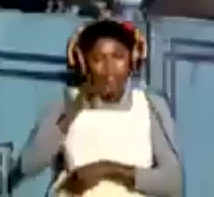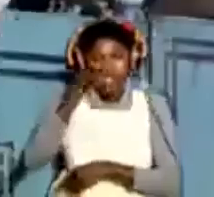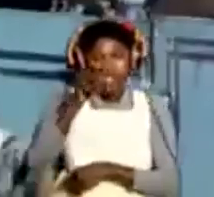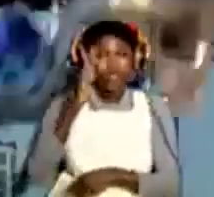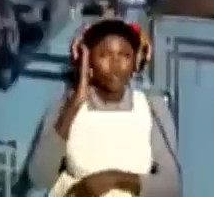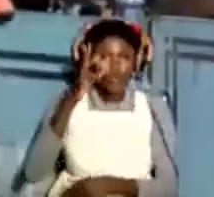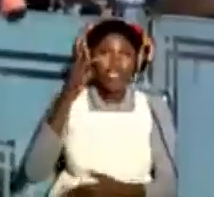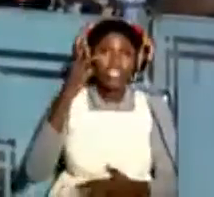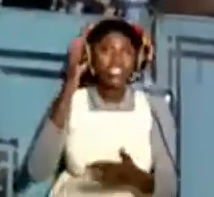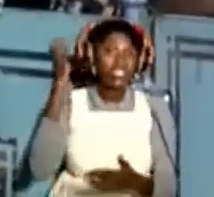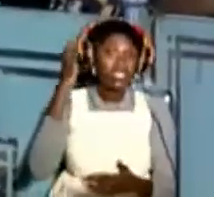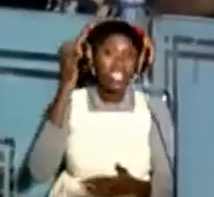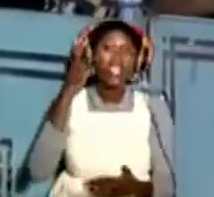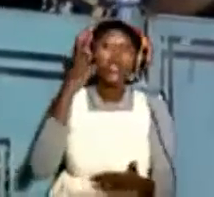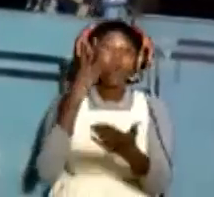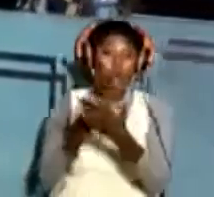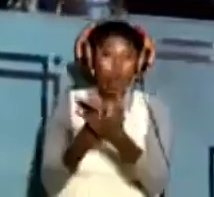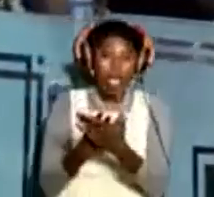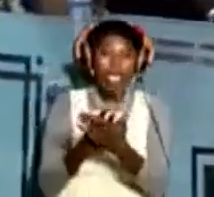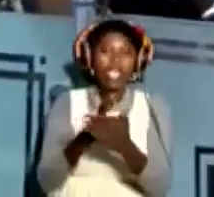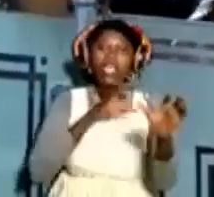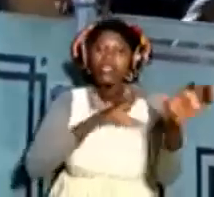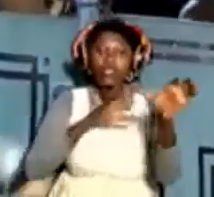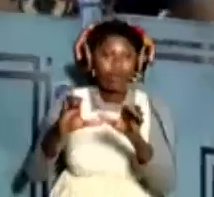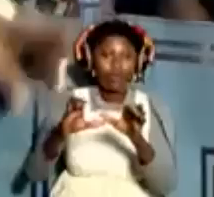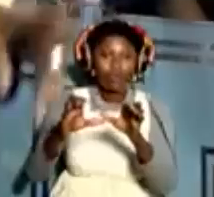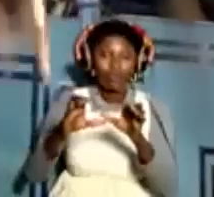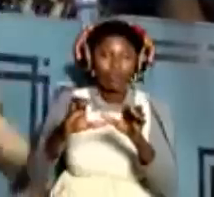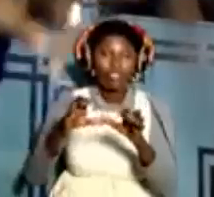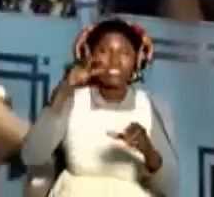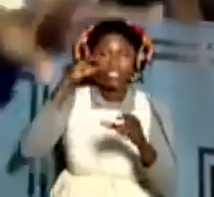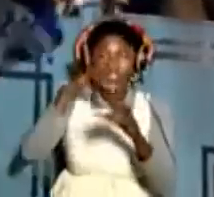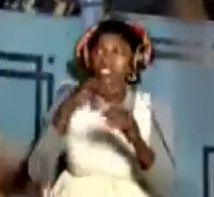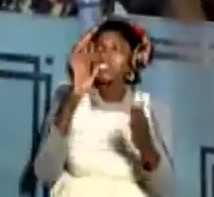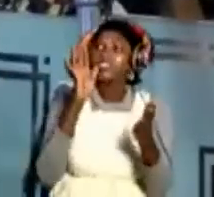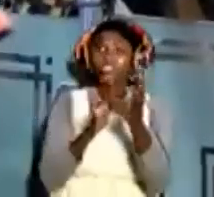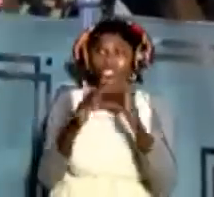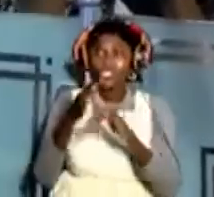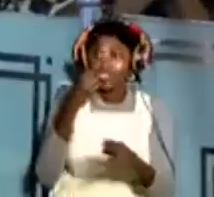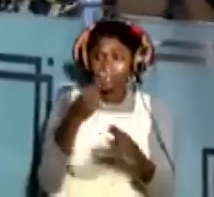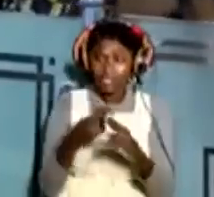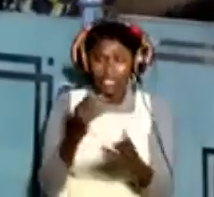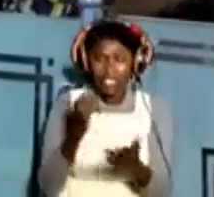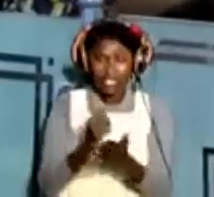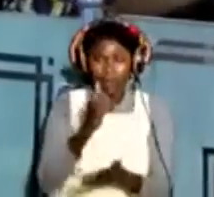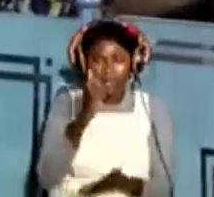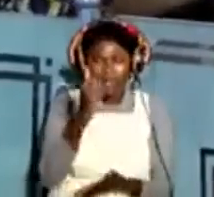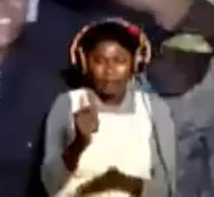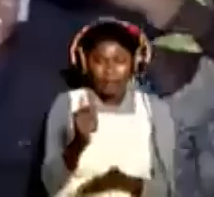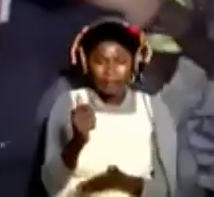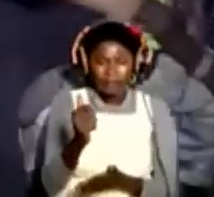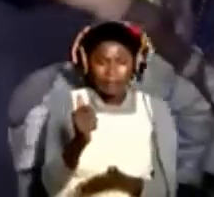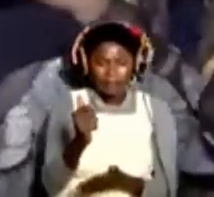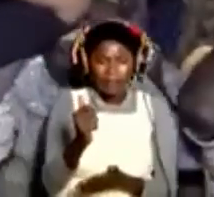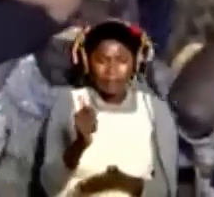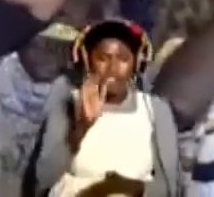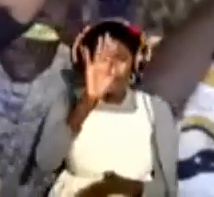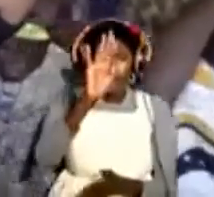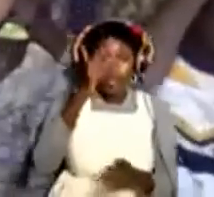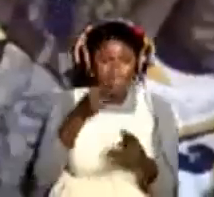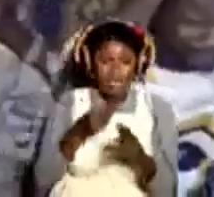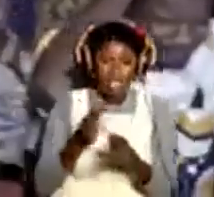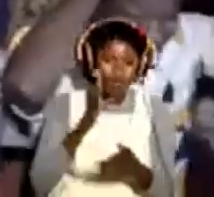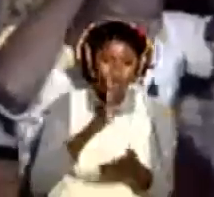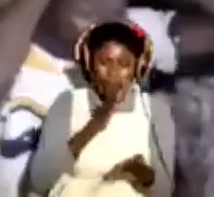hear, well done, thou faithful servant. In the name of Jesus, your name